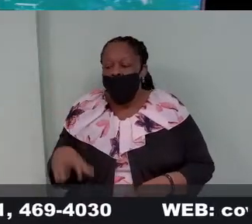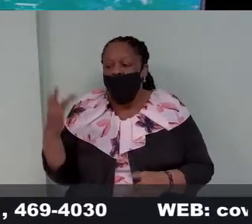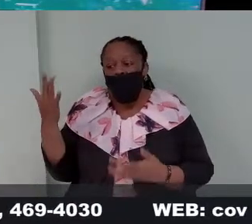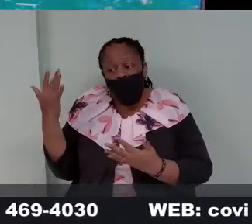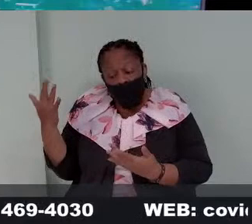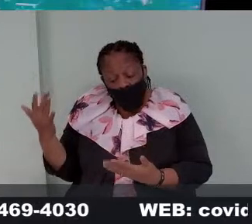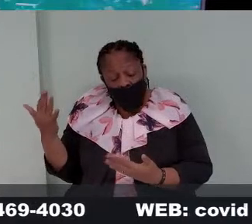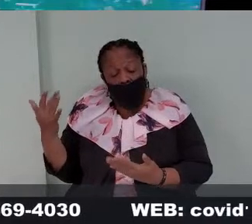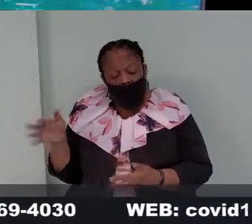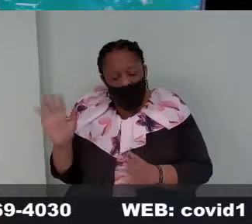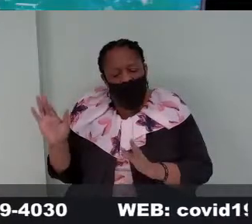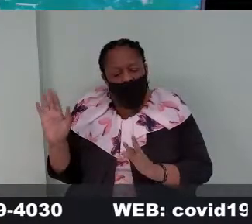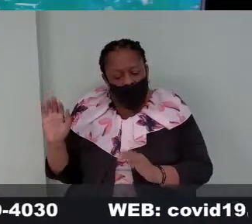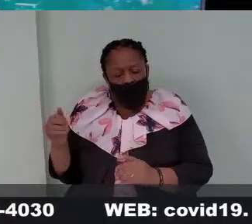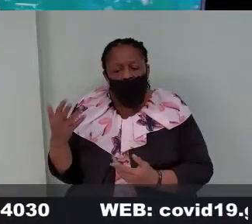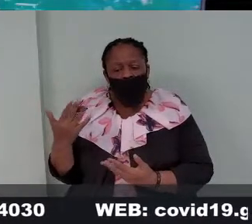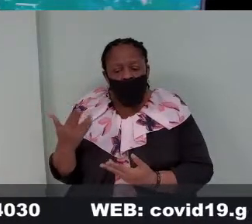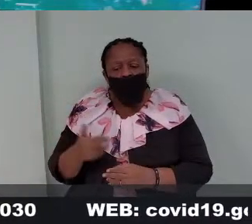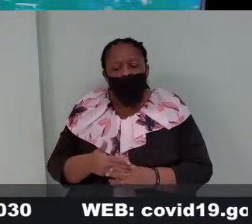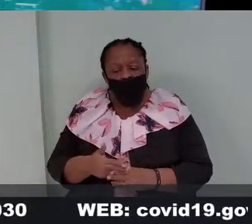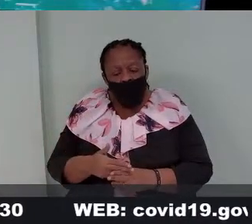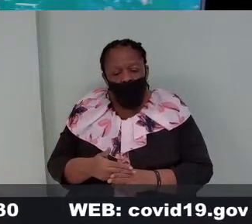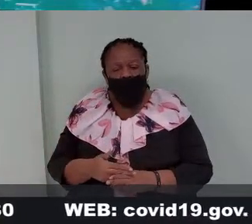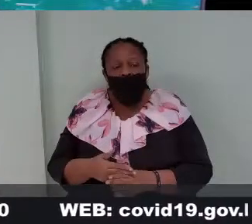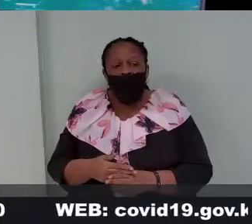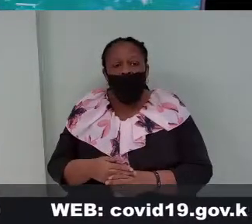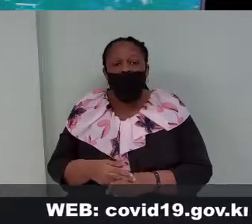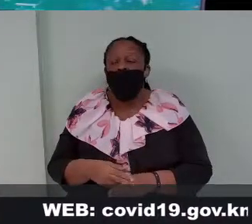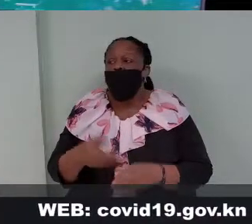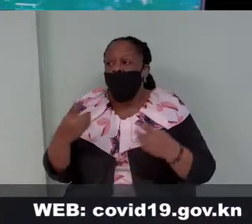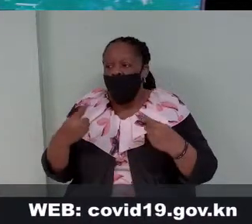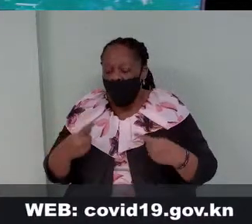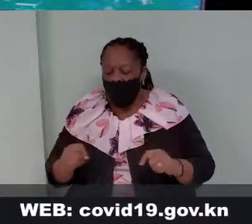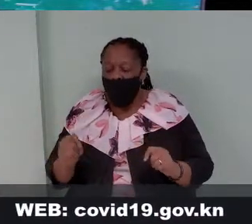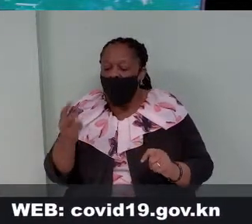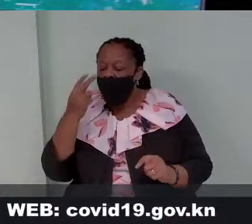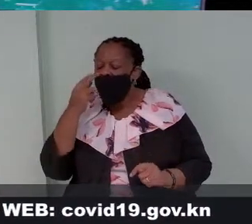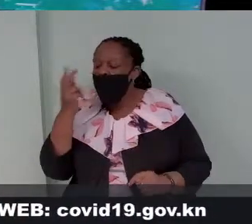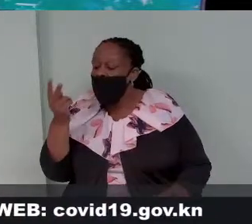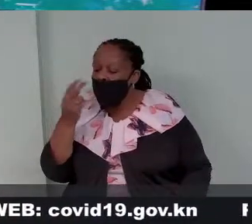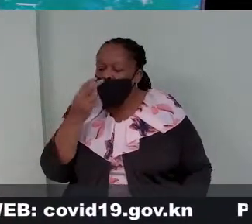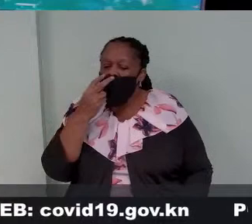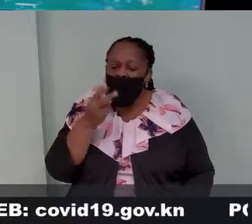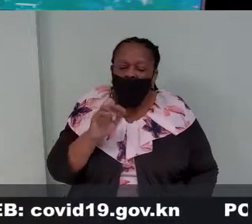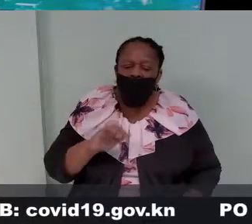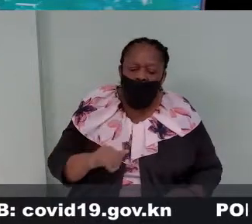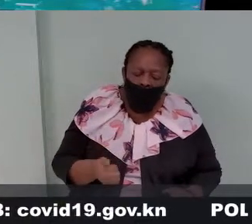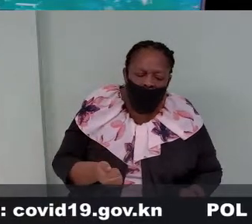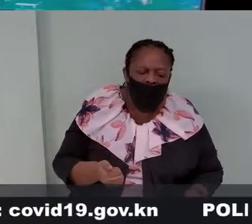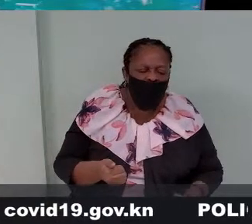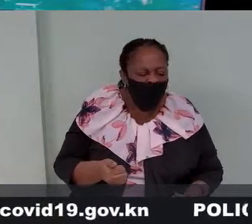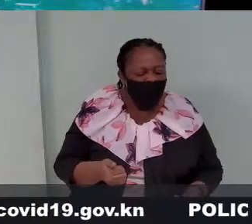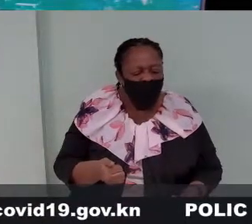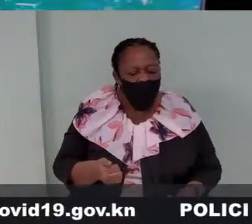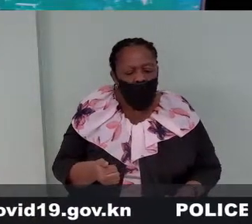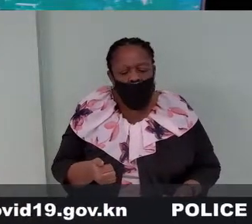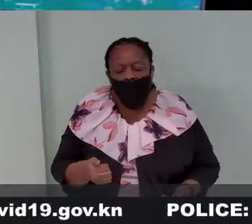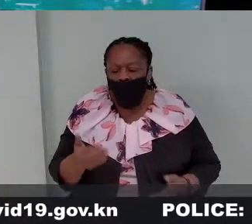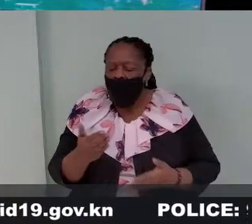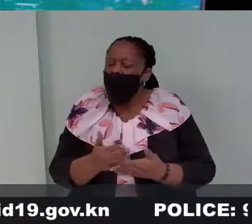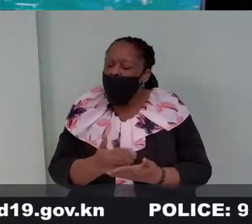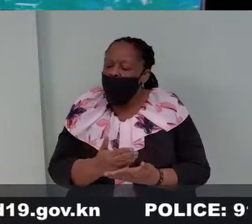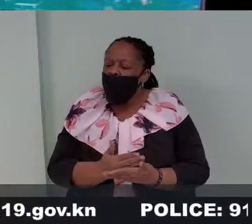us as we need to go through this first phase and observe and see how things will go to help us prepare